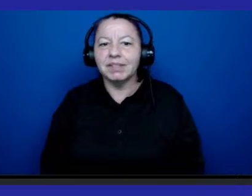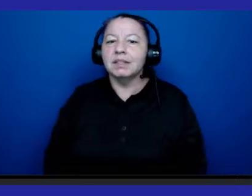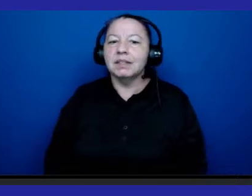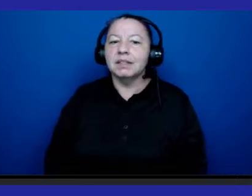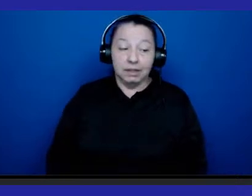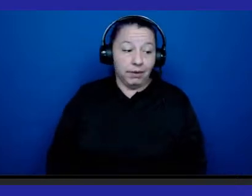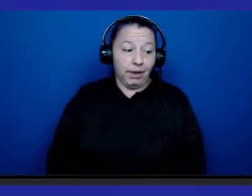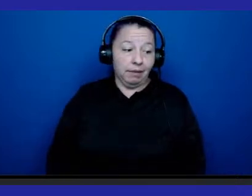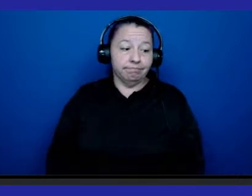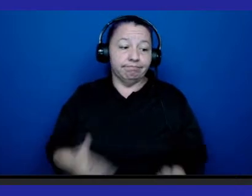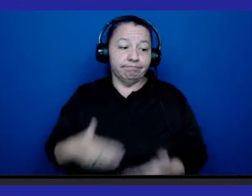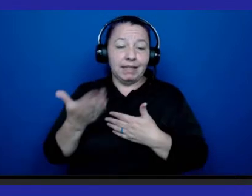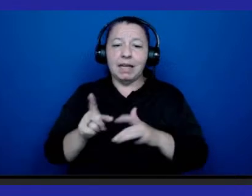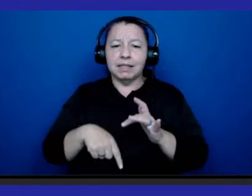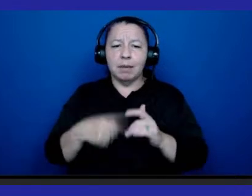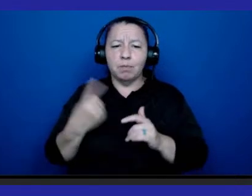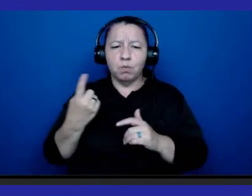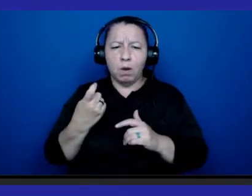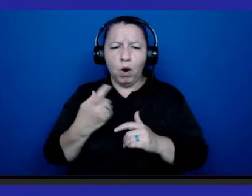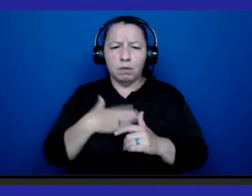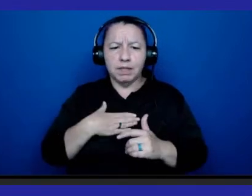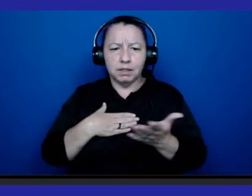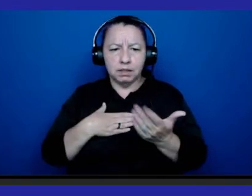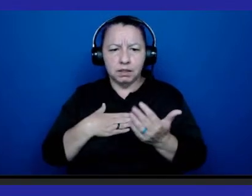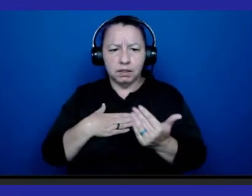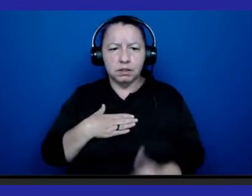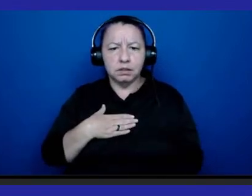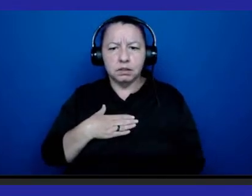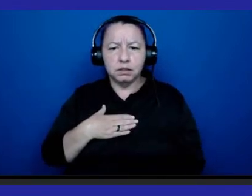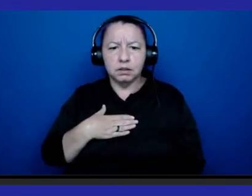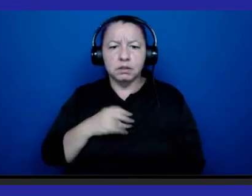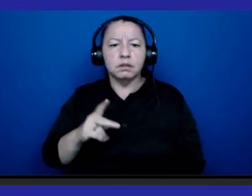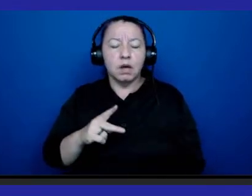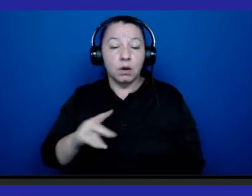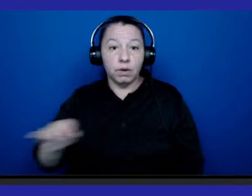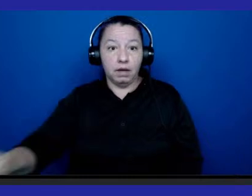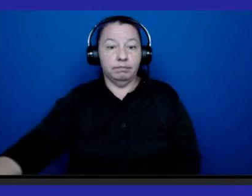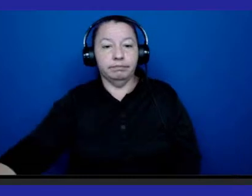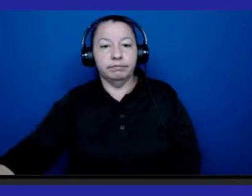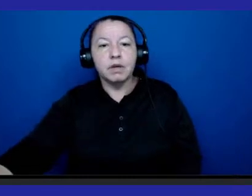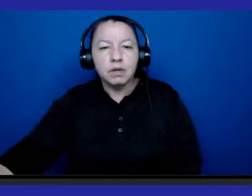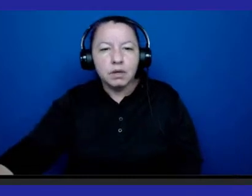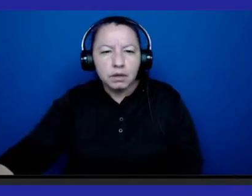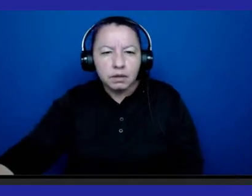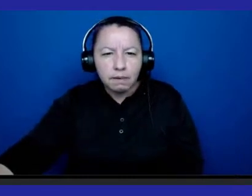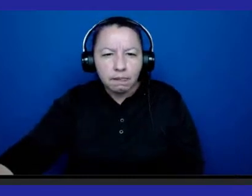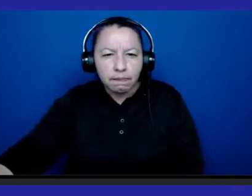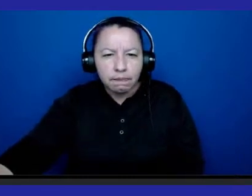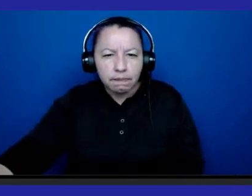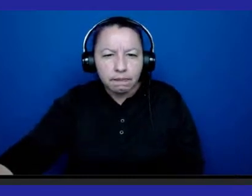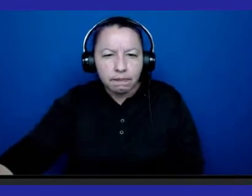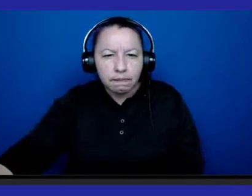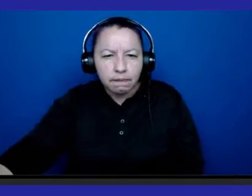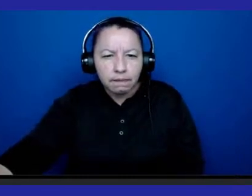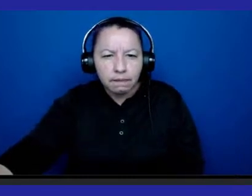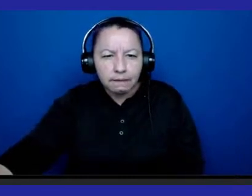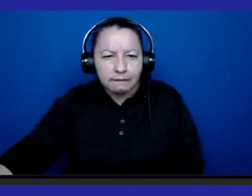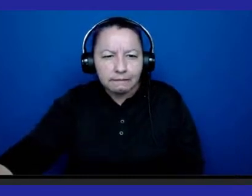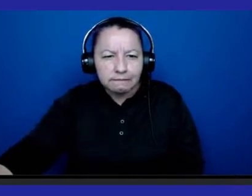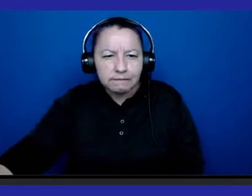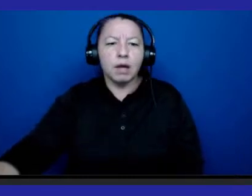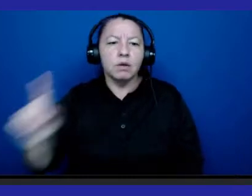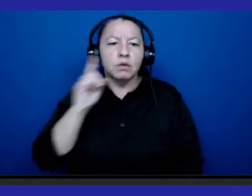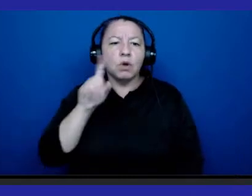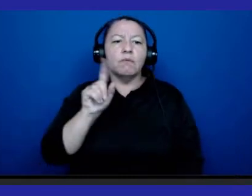Let's skip one more. Next. Okay. So from the 2022 CHNA findings, we came up